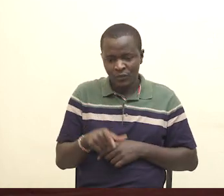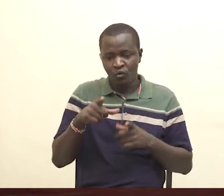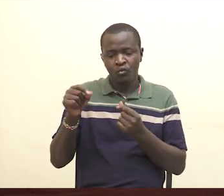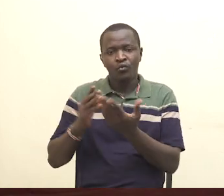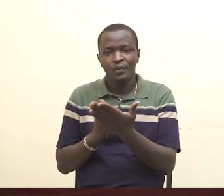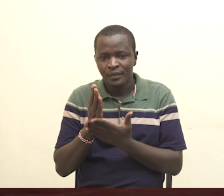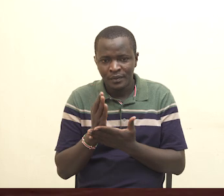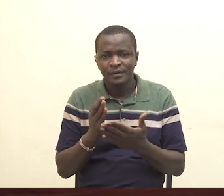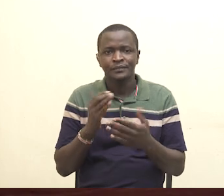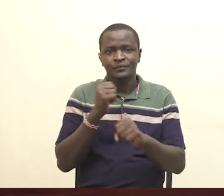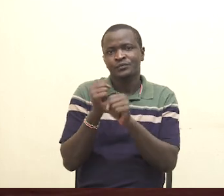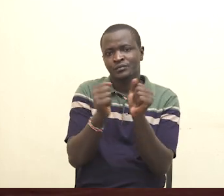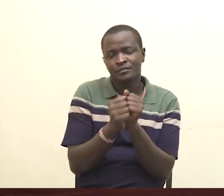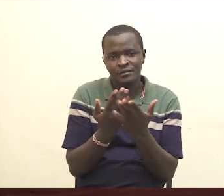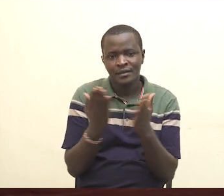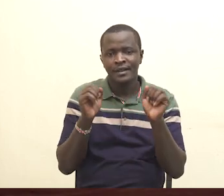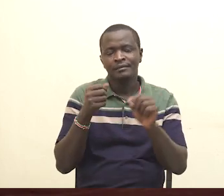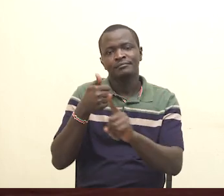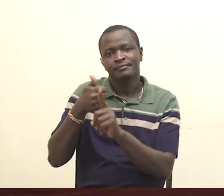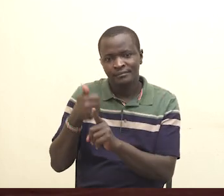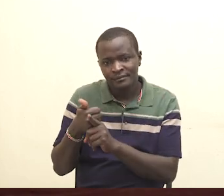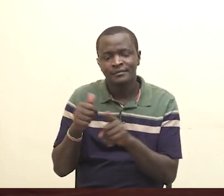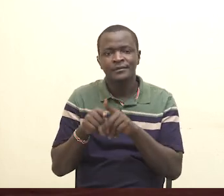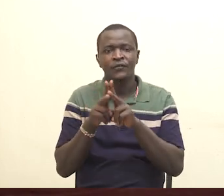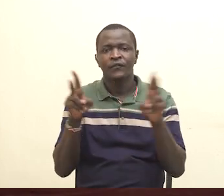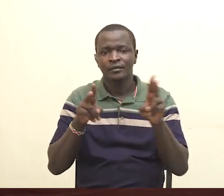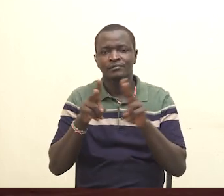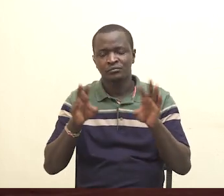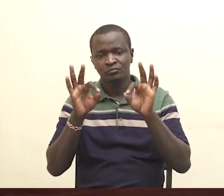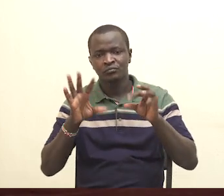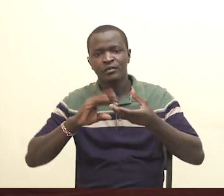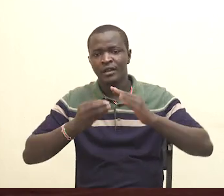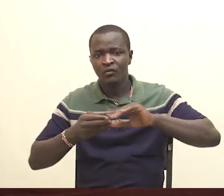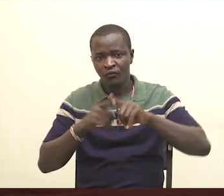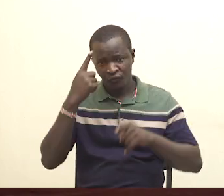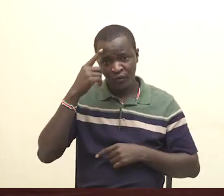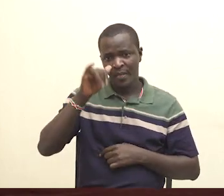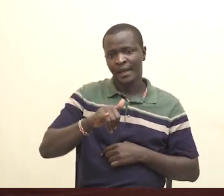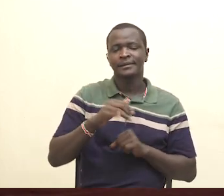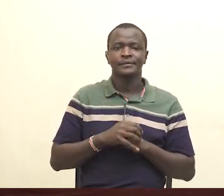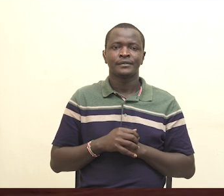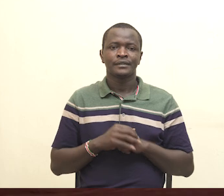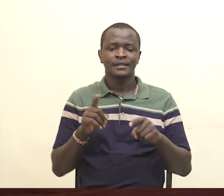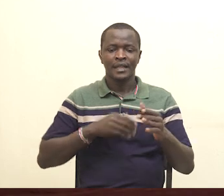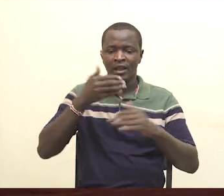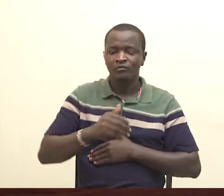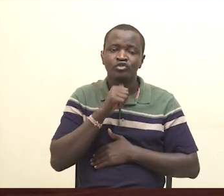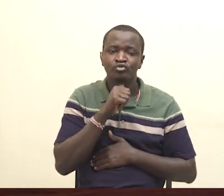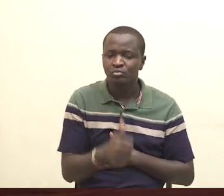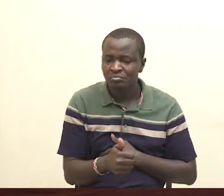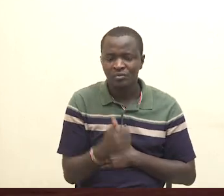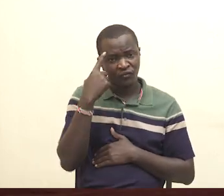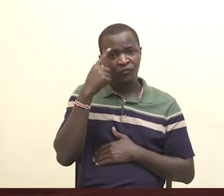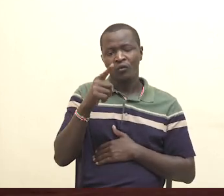undergoing rehabilitation, and we are very, very grateful for that. And if it were not